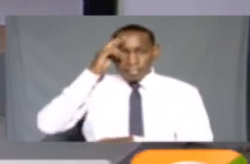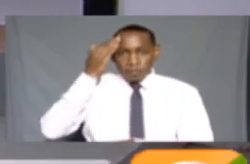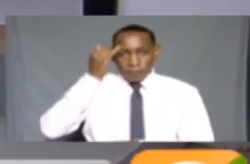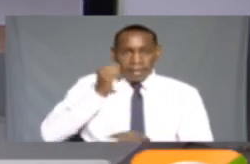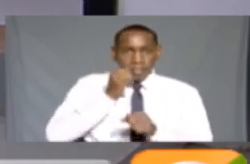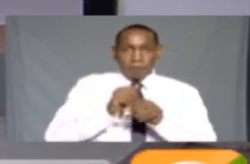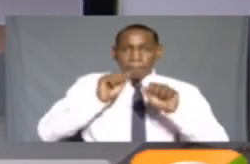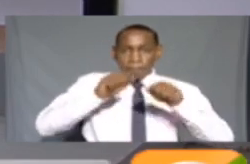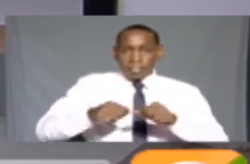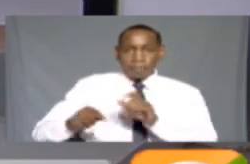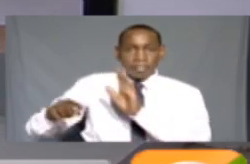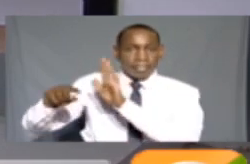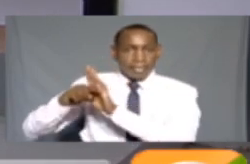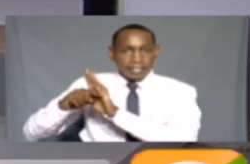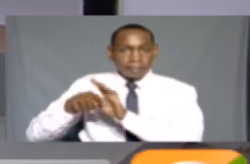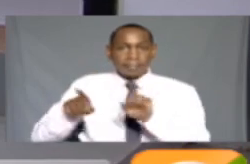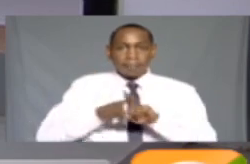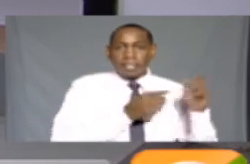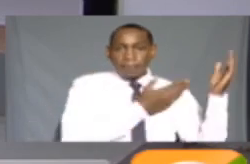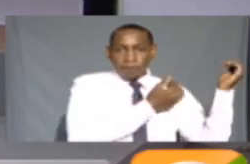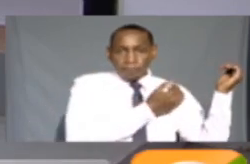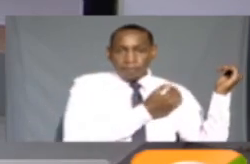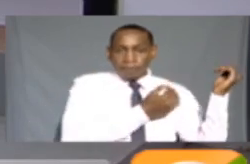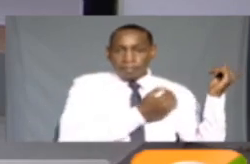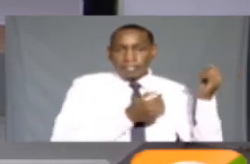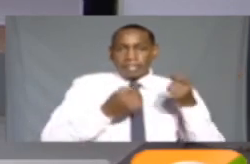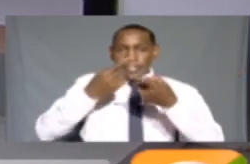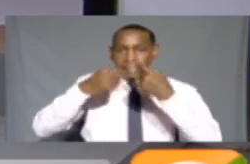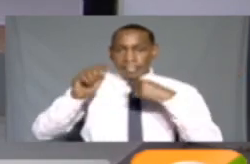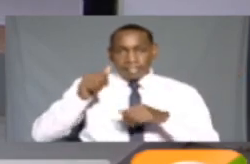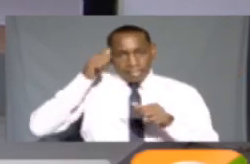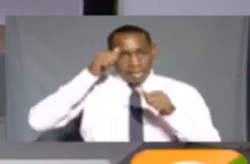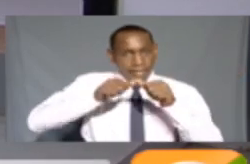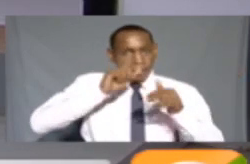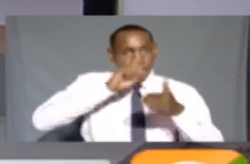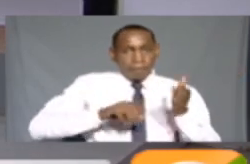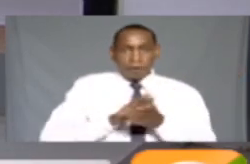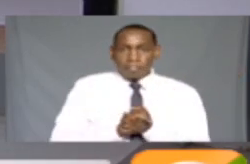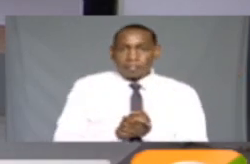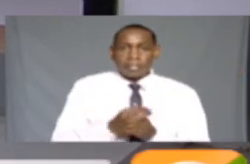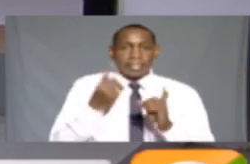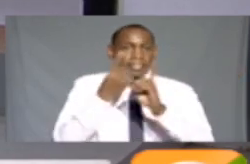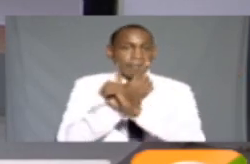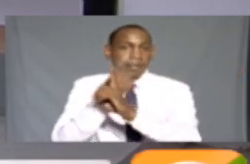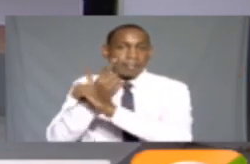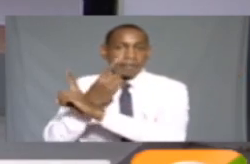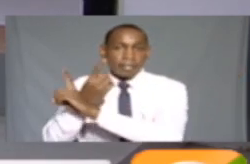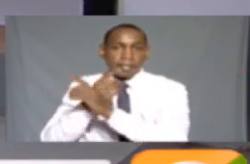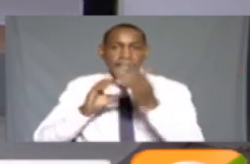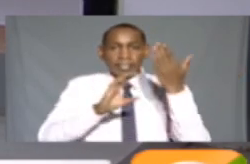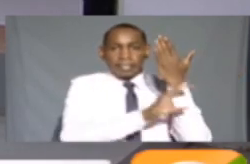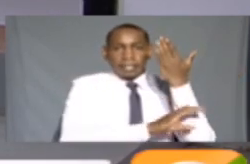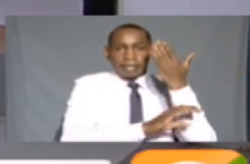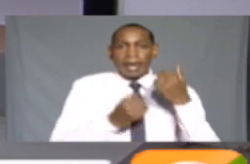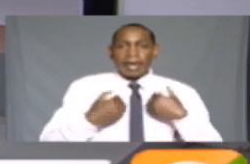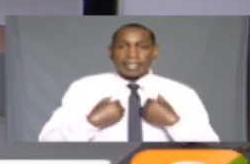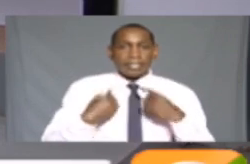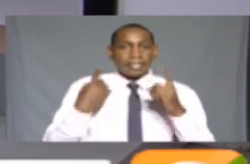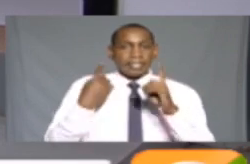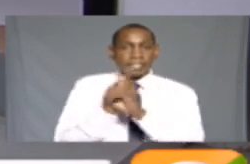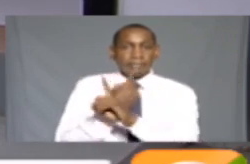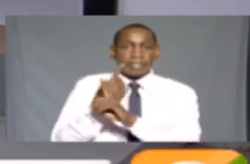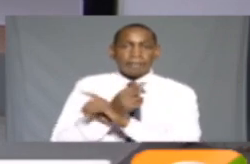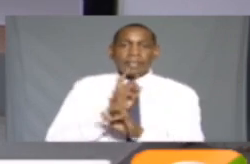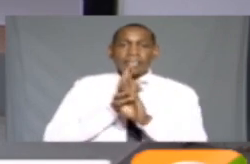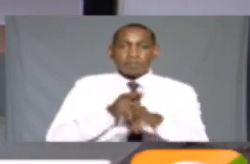what can go wrong, and hopefully this will be a successful one. But remember, across various countries, there has been mixed reviews of this.